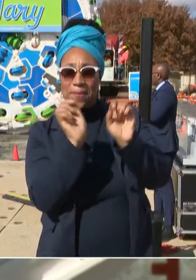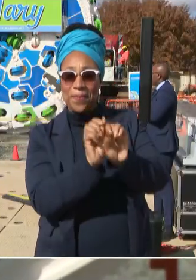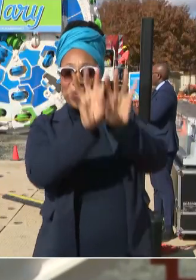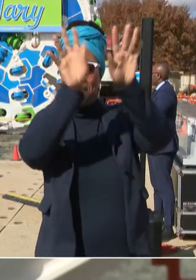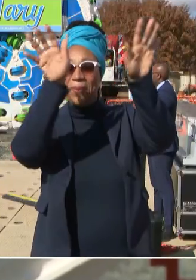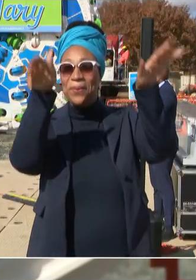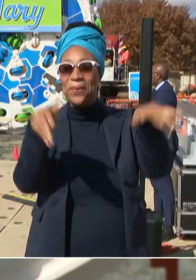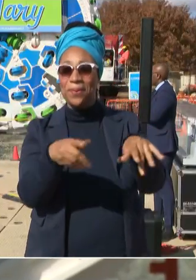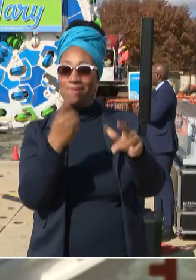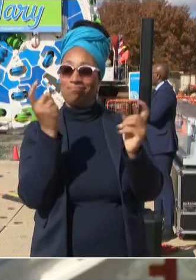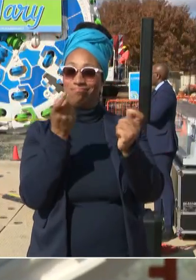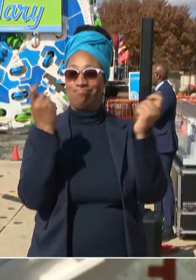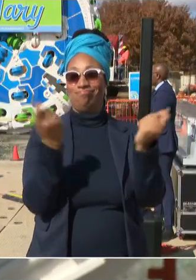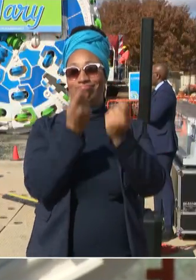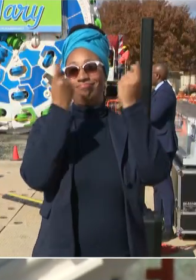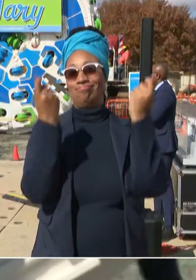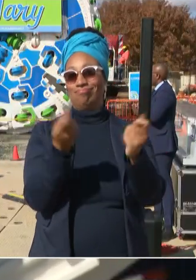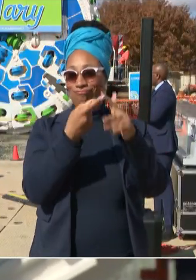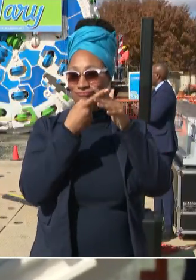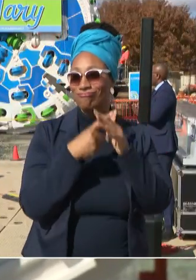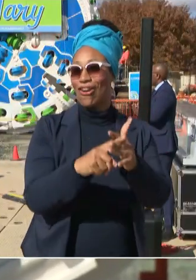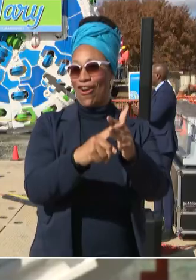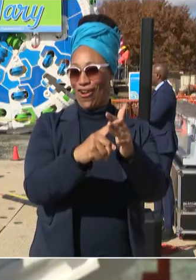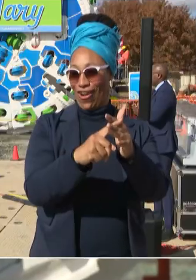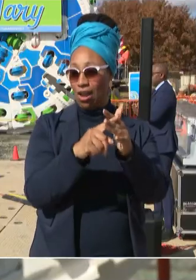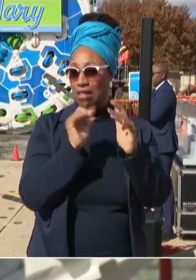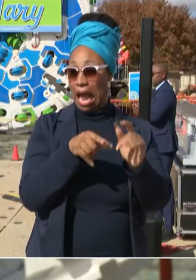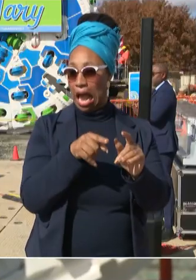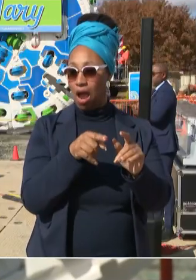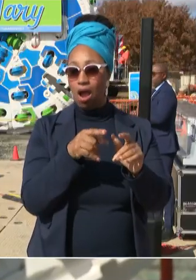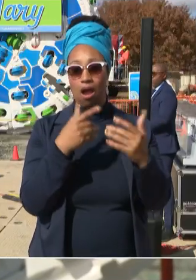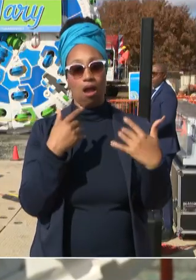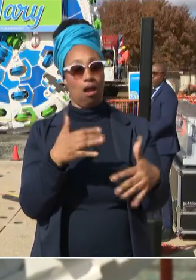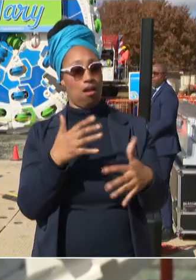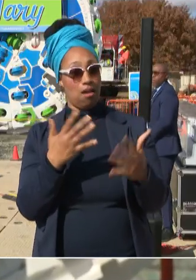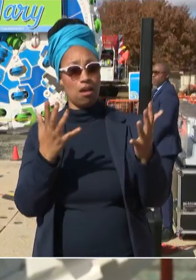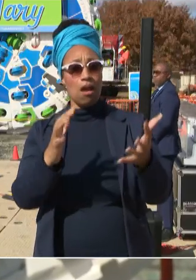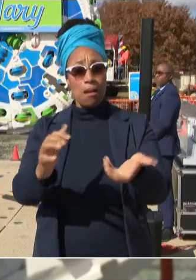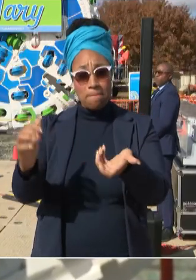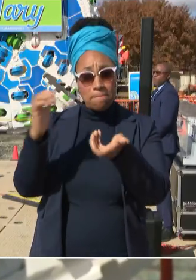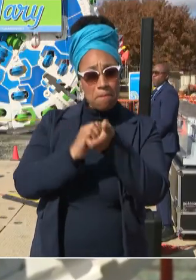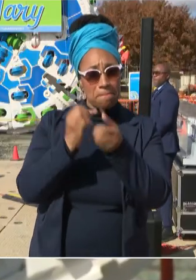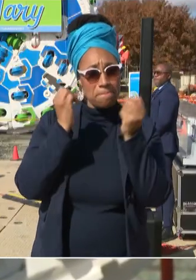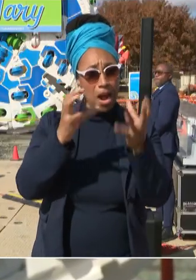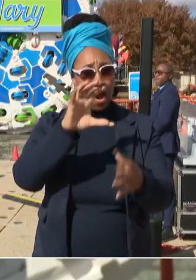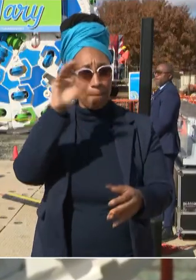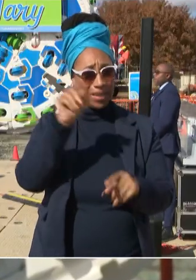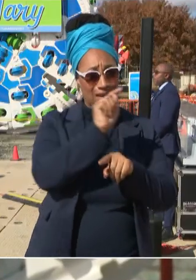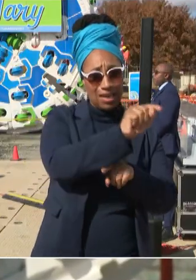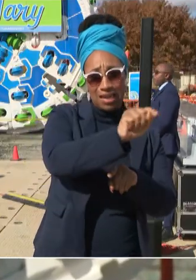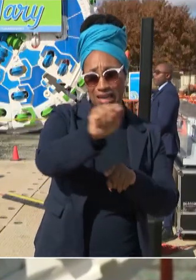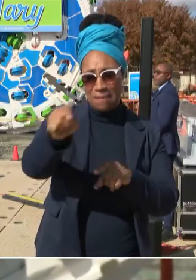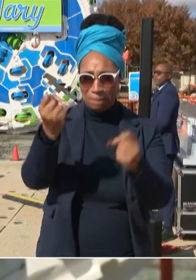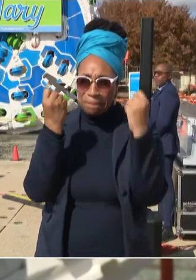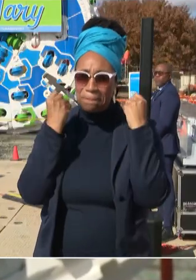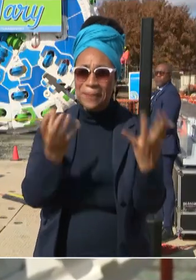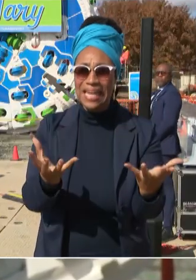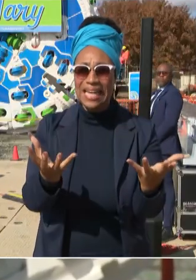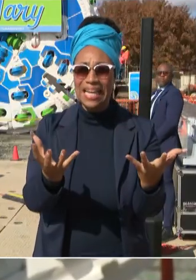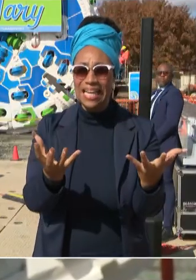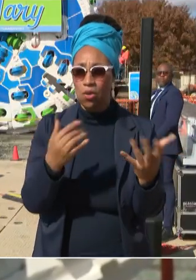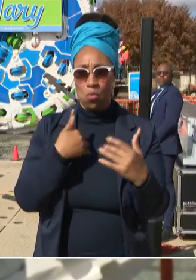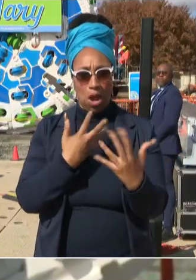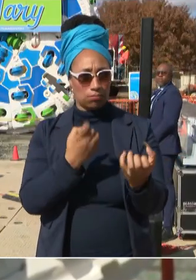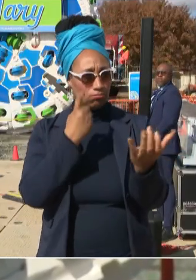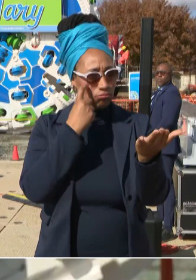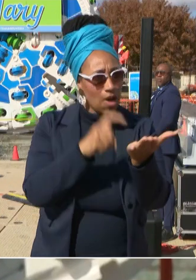possible through partnerships, and it is my honor to acknowledge the leaders and special guests who have championed this work, many